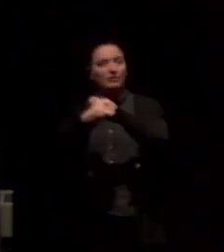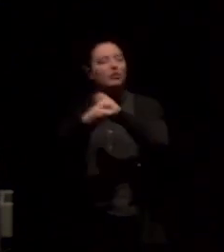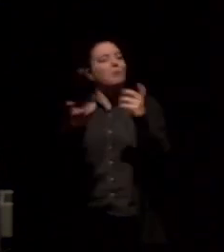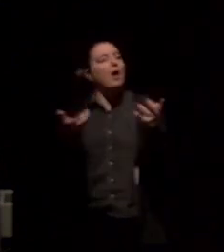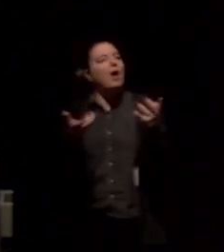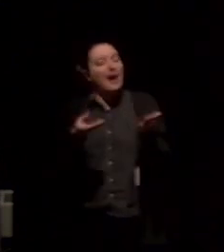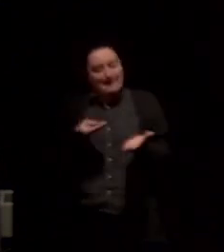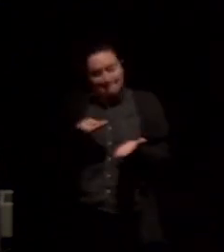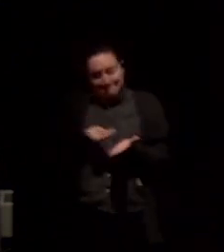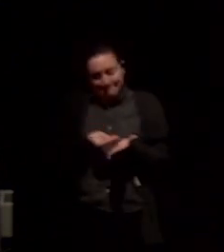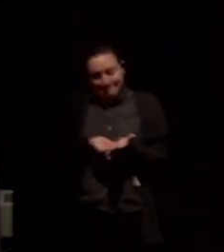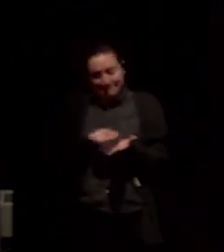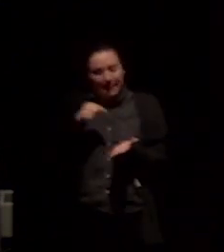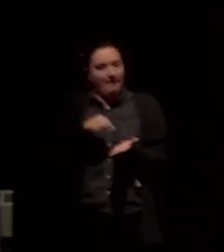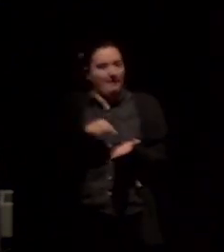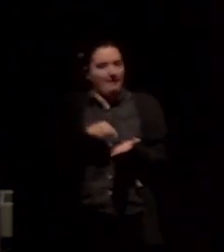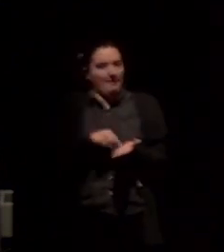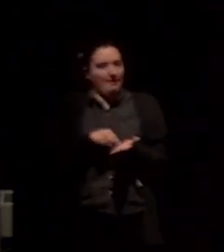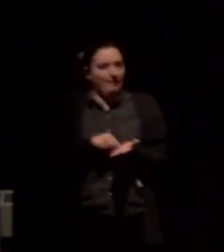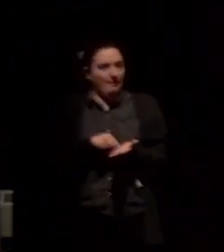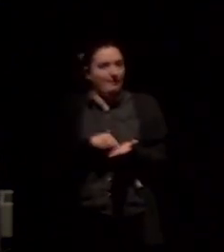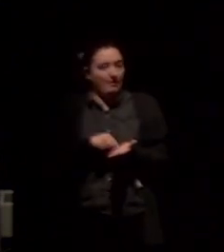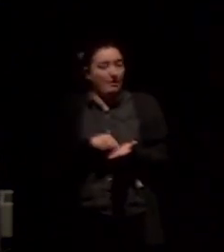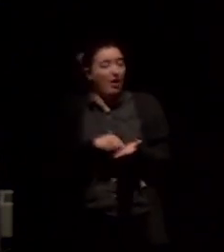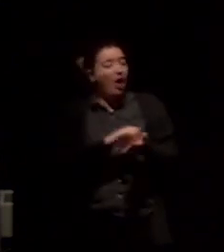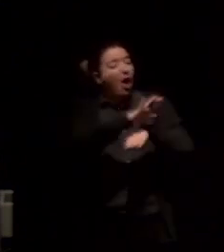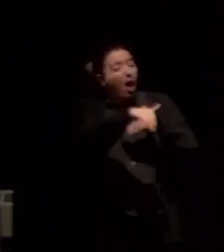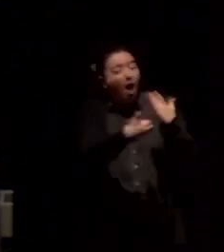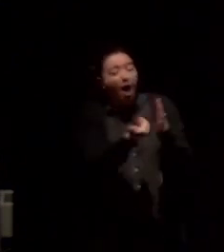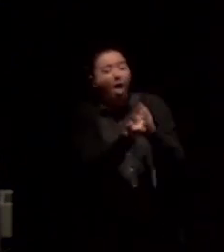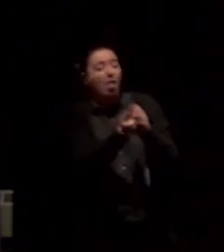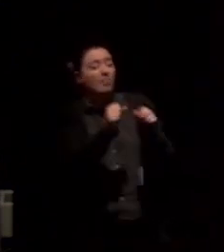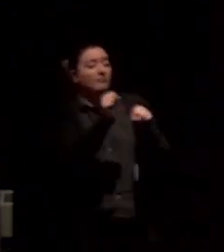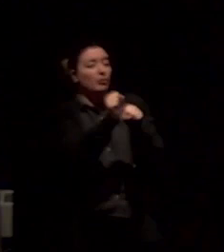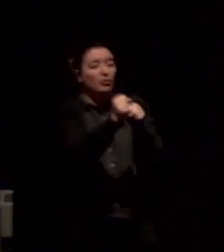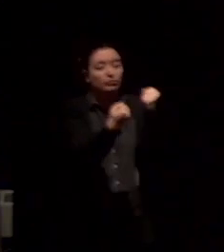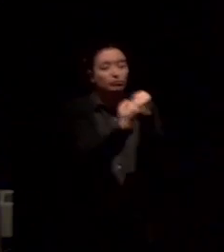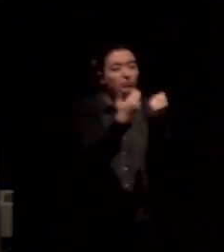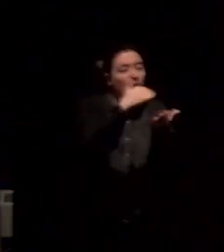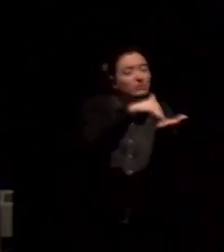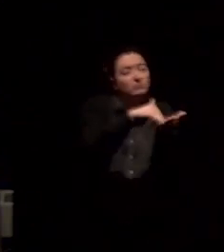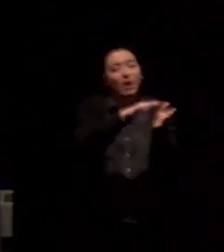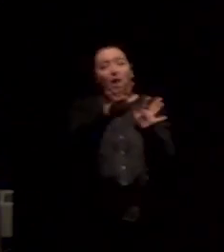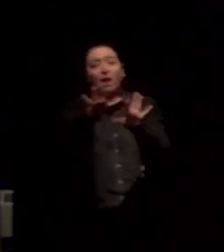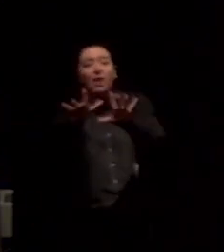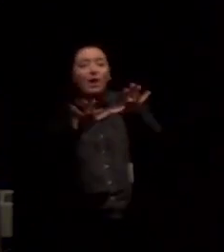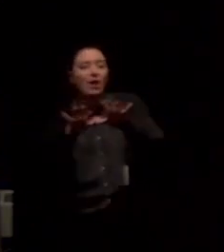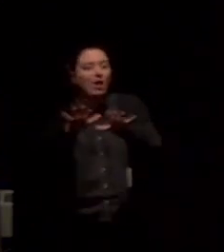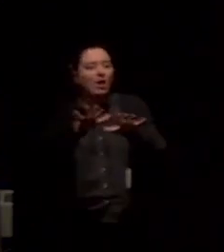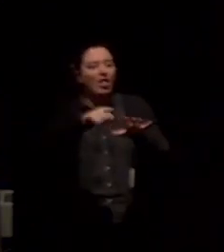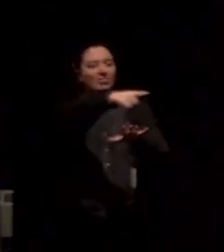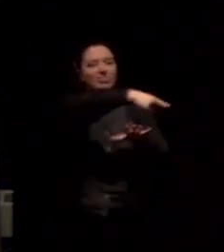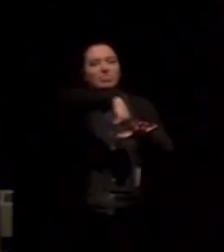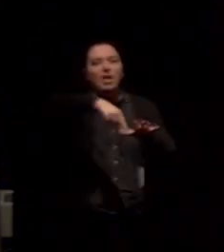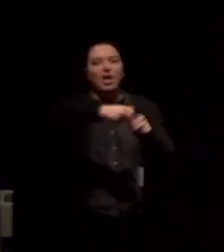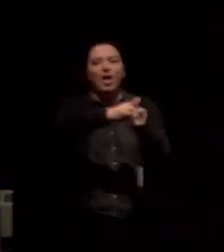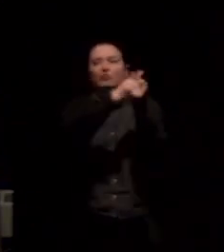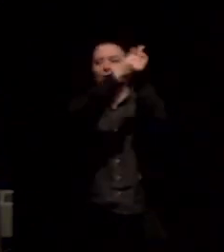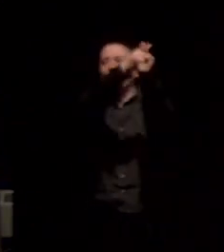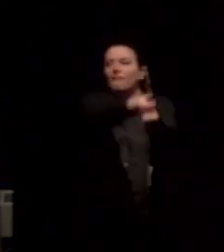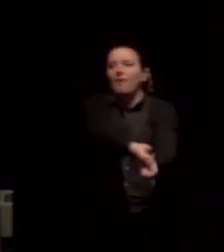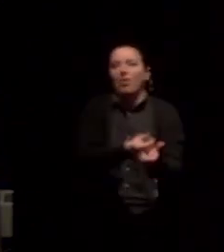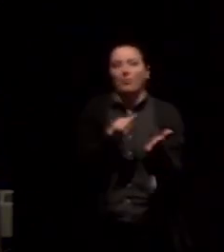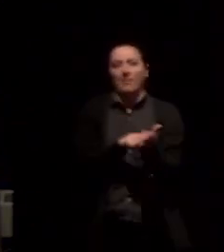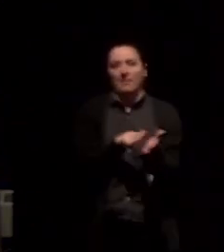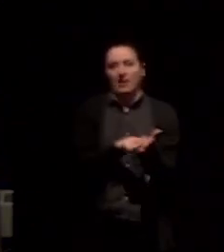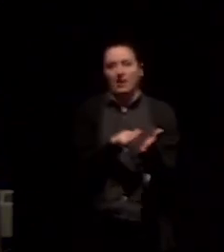Because all of those workforce centers and the nonprofit organizations that did the work on the ground followed the money. And so I